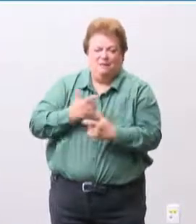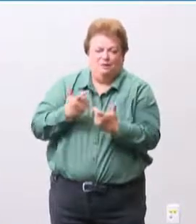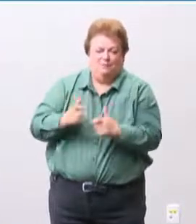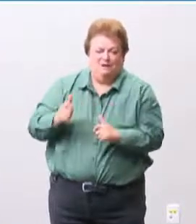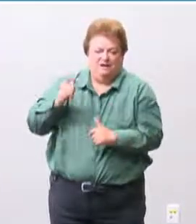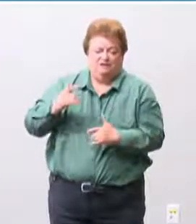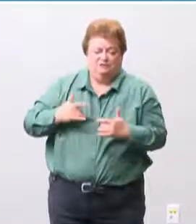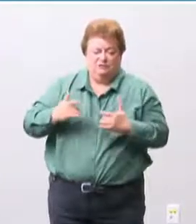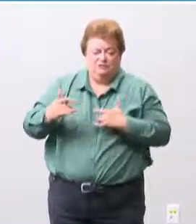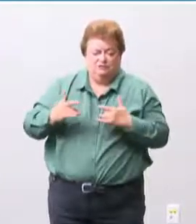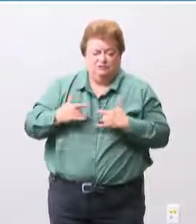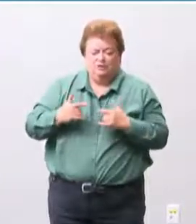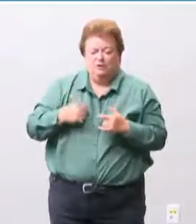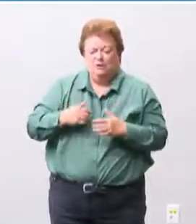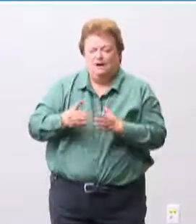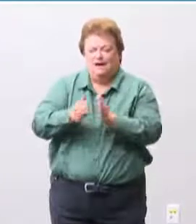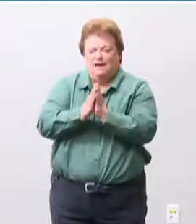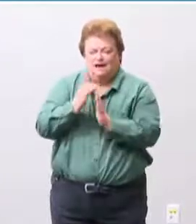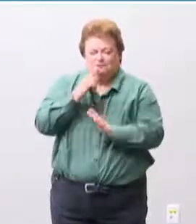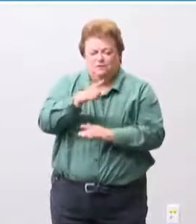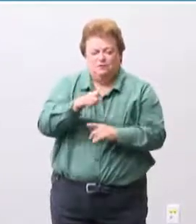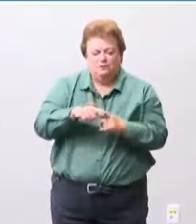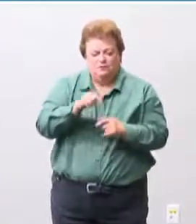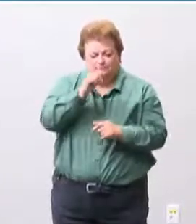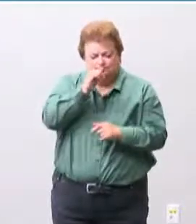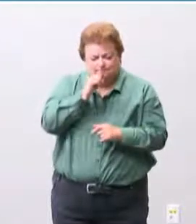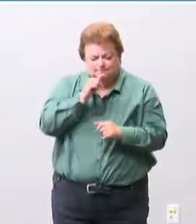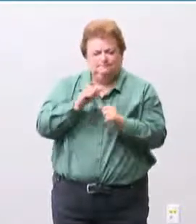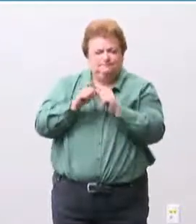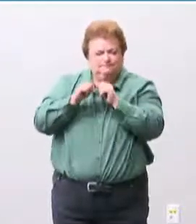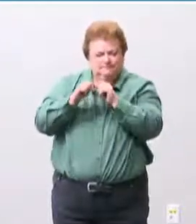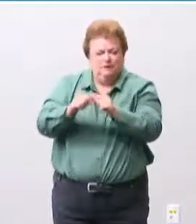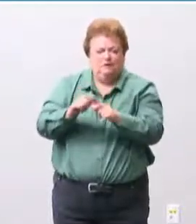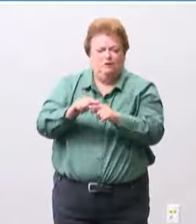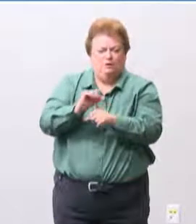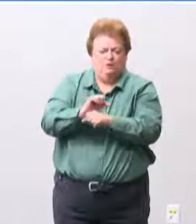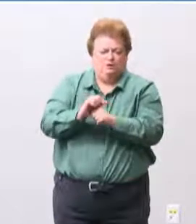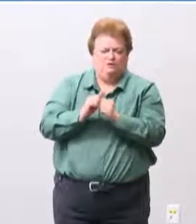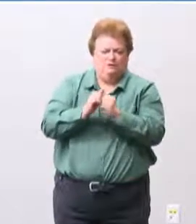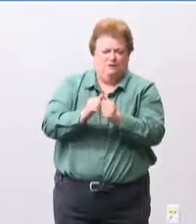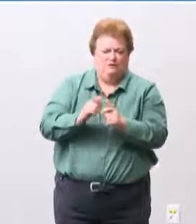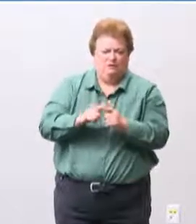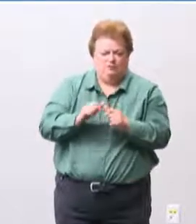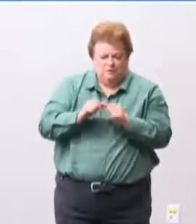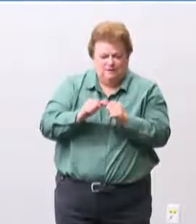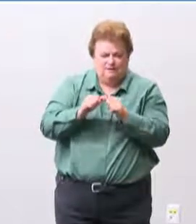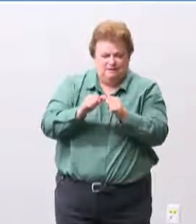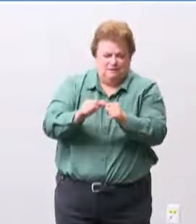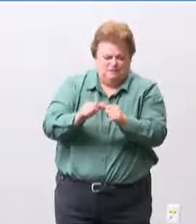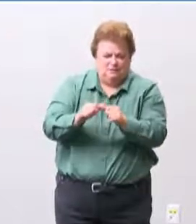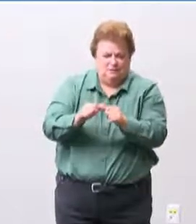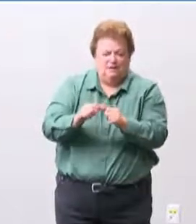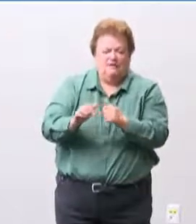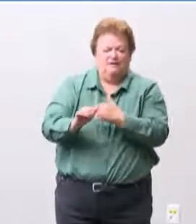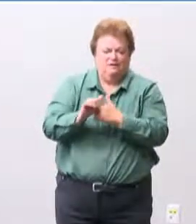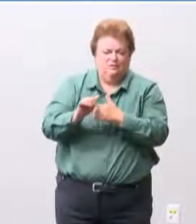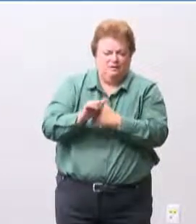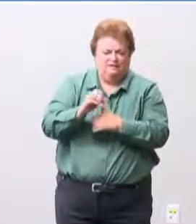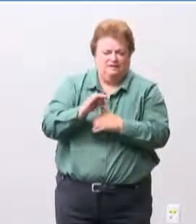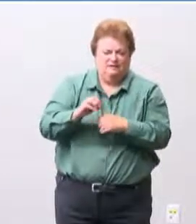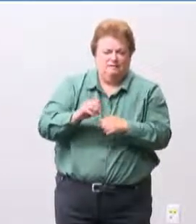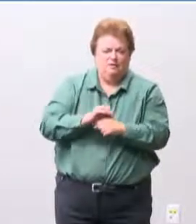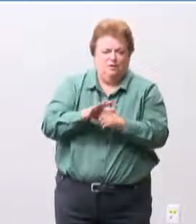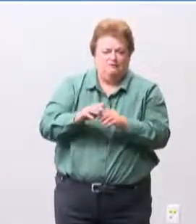We ask for your continued patience and perseverance as we work together to further reduce the risk of